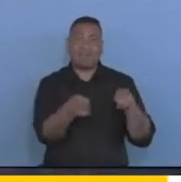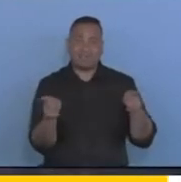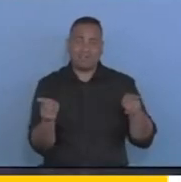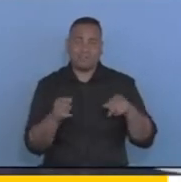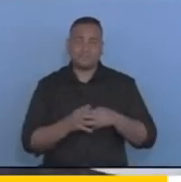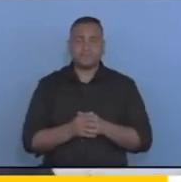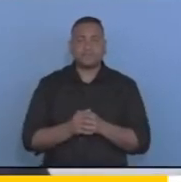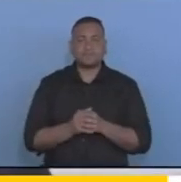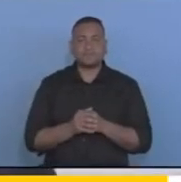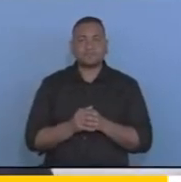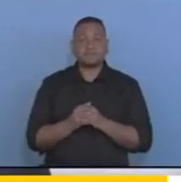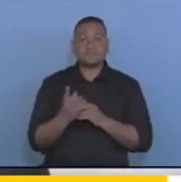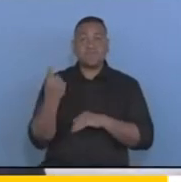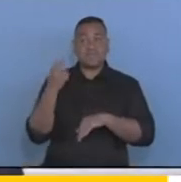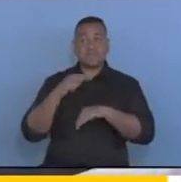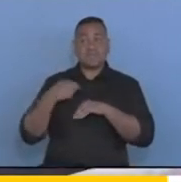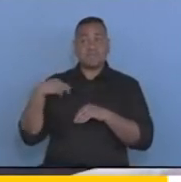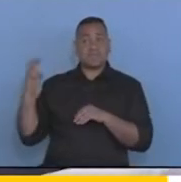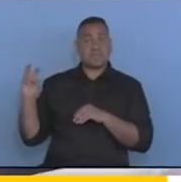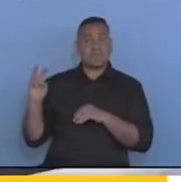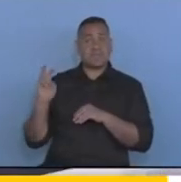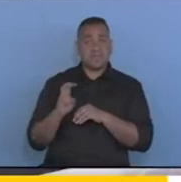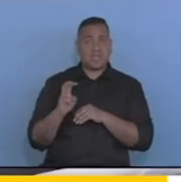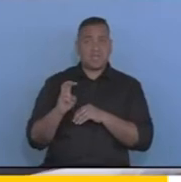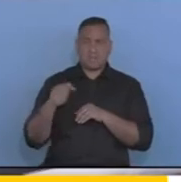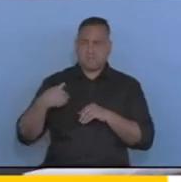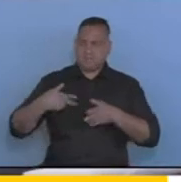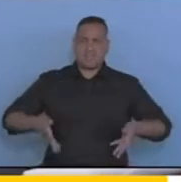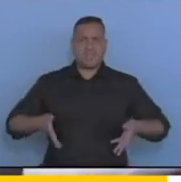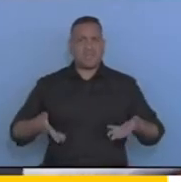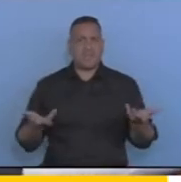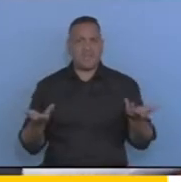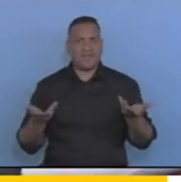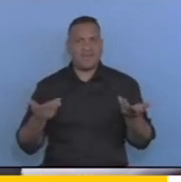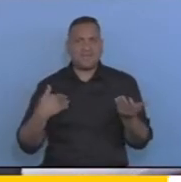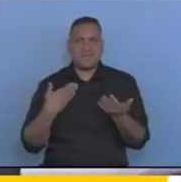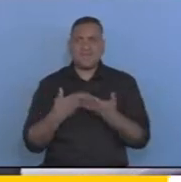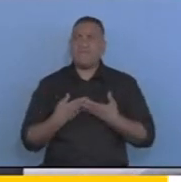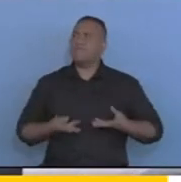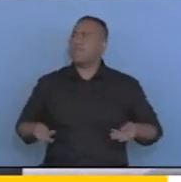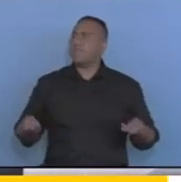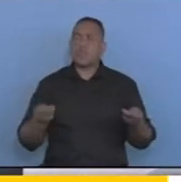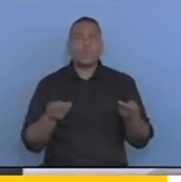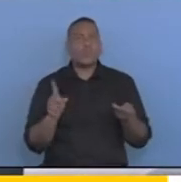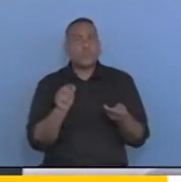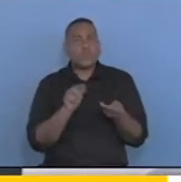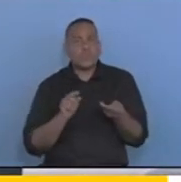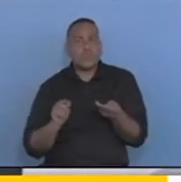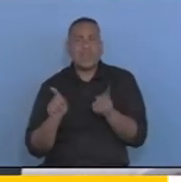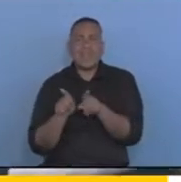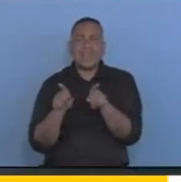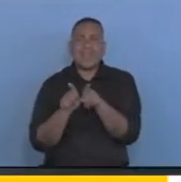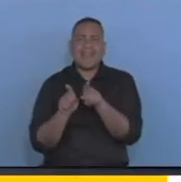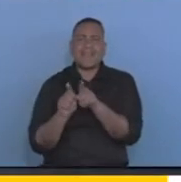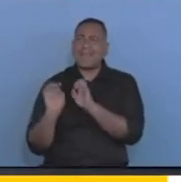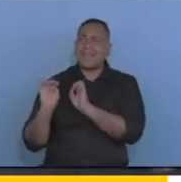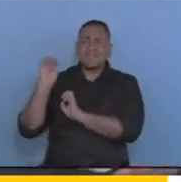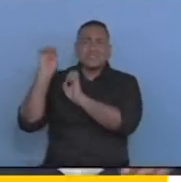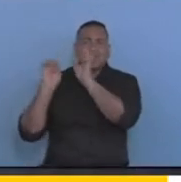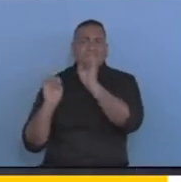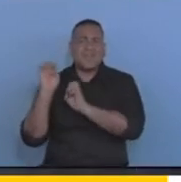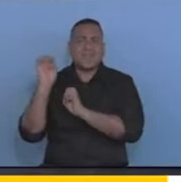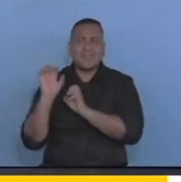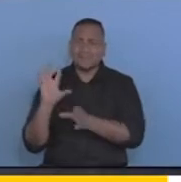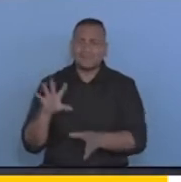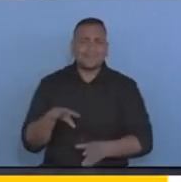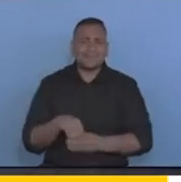this facility that I'm here, and it is absolutely quite a buzz, because engineering is in the heart of all of it, and this includes